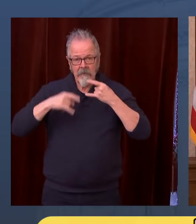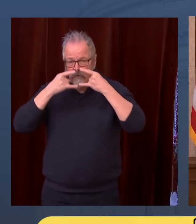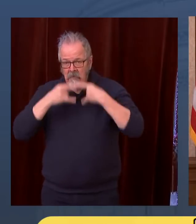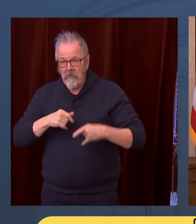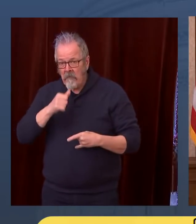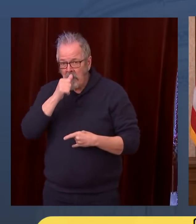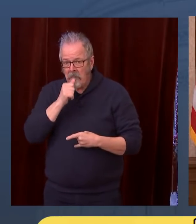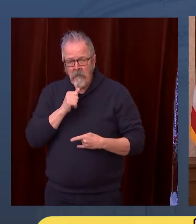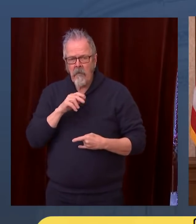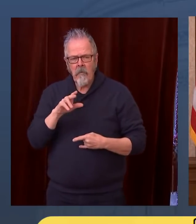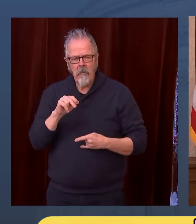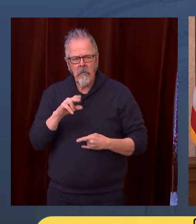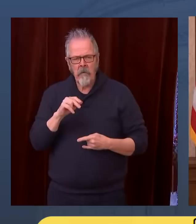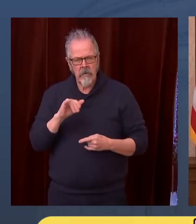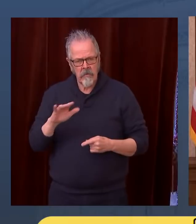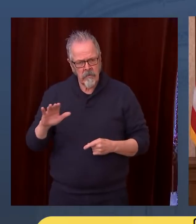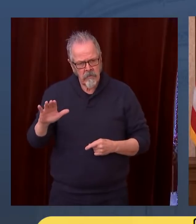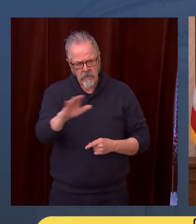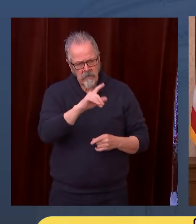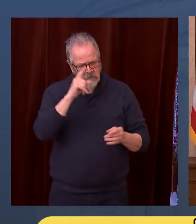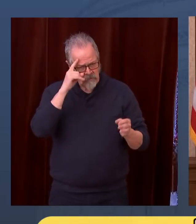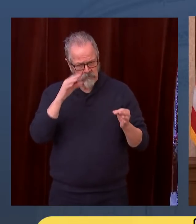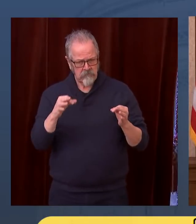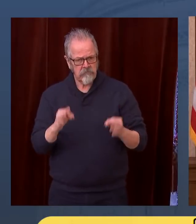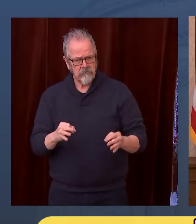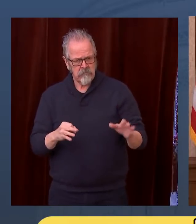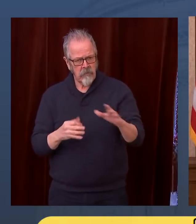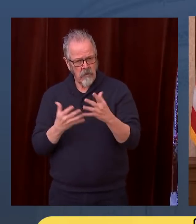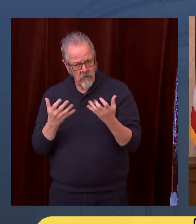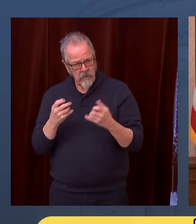will be able, should you desire to wear a mask